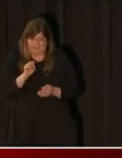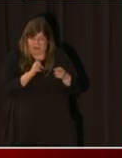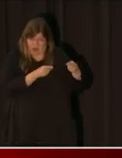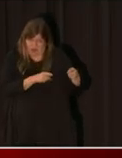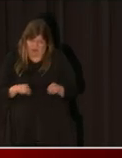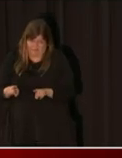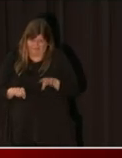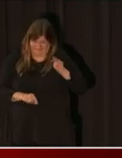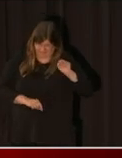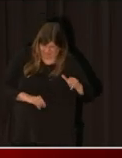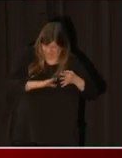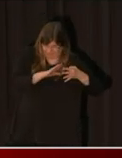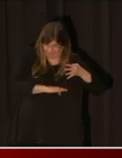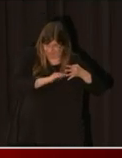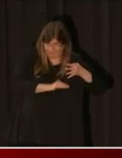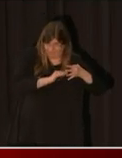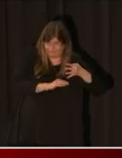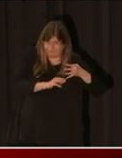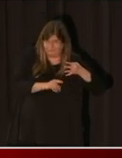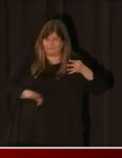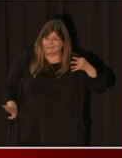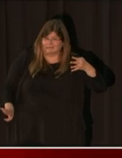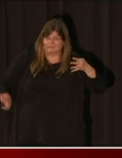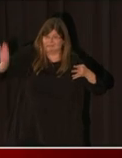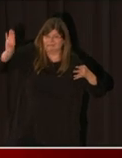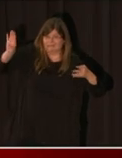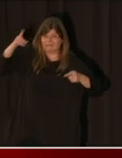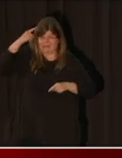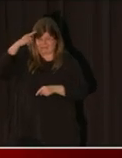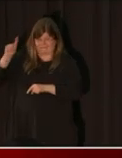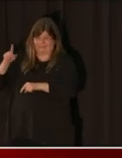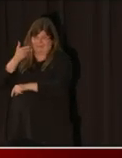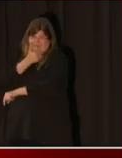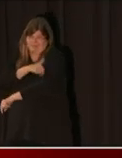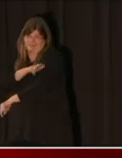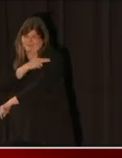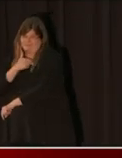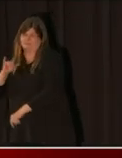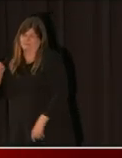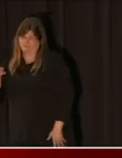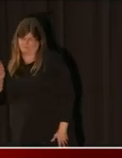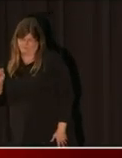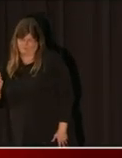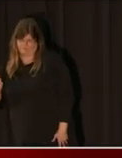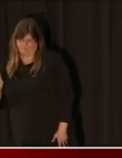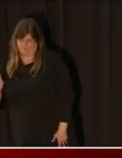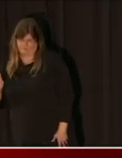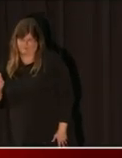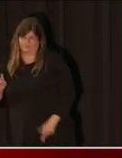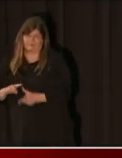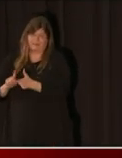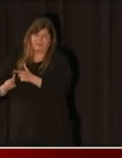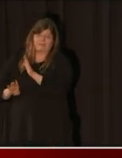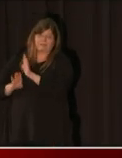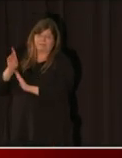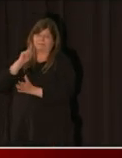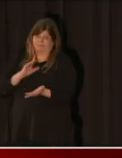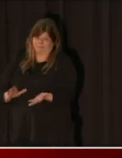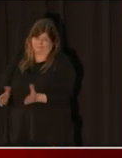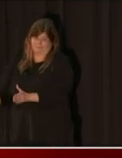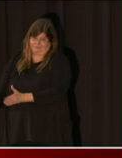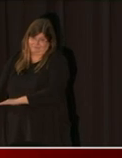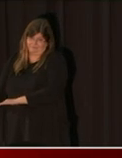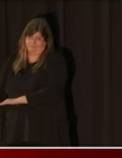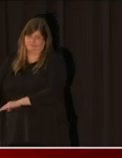in hospitalizations happening in mid-June, and then our peak in deaths happening later than that. So